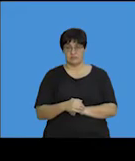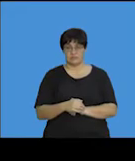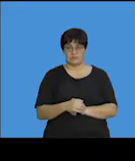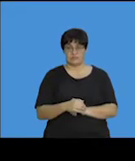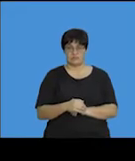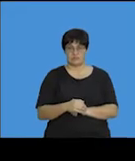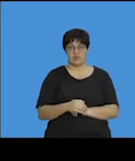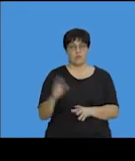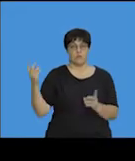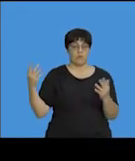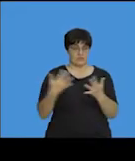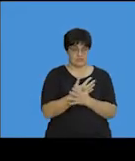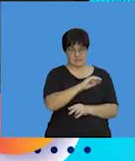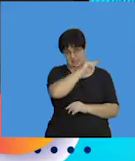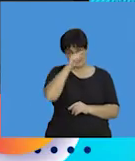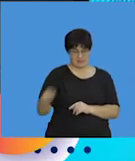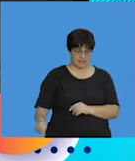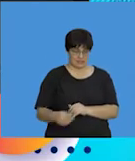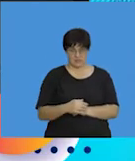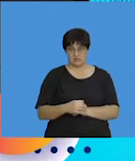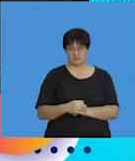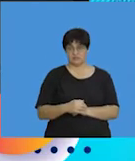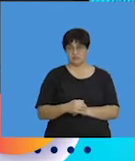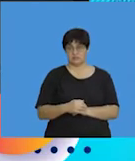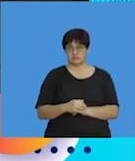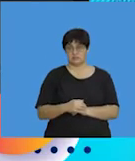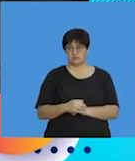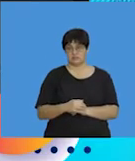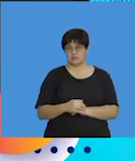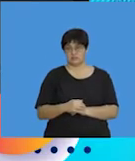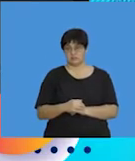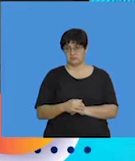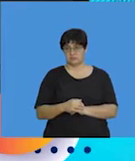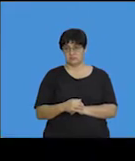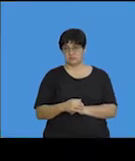it's now coming back down, so now it's speeding up,